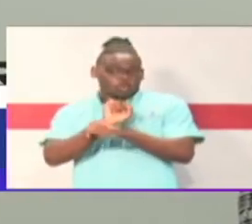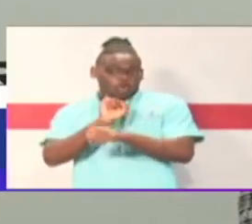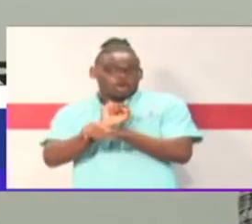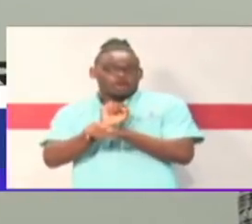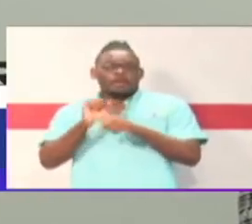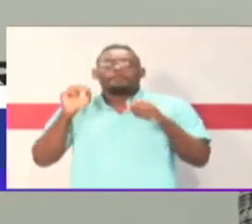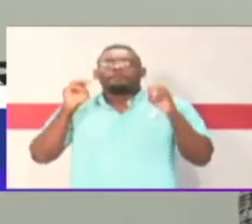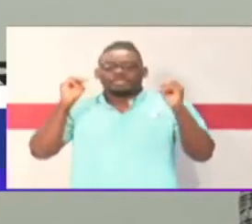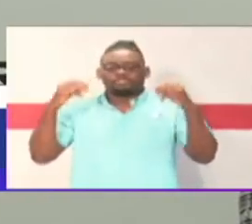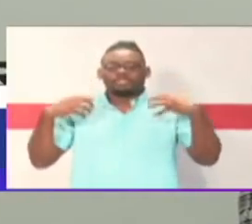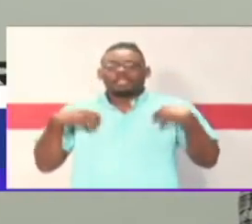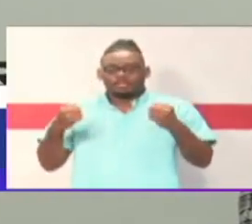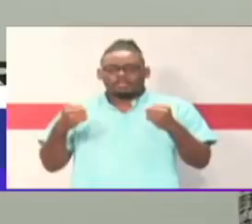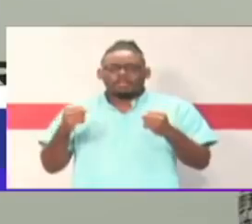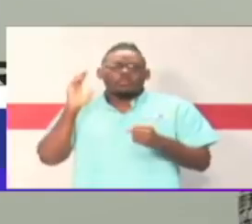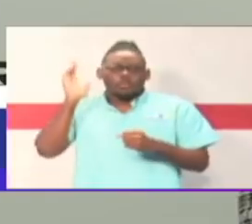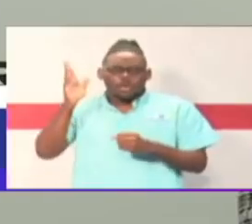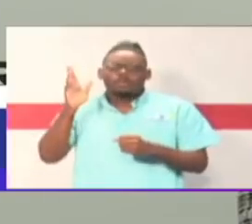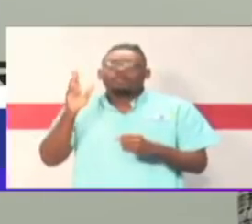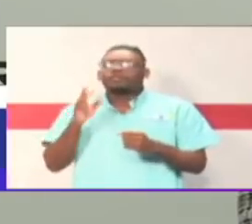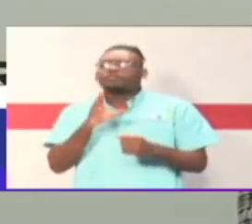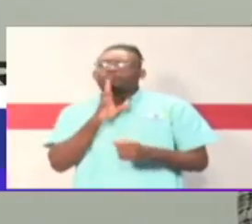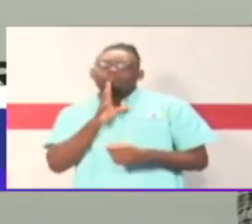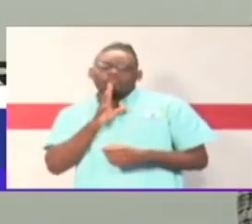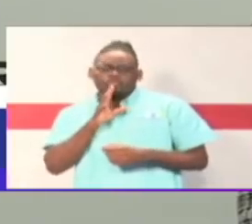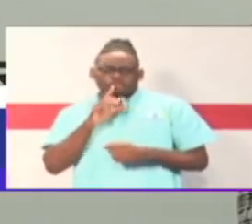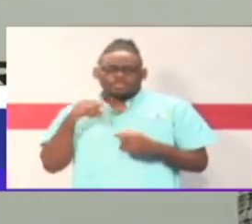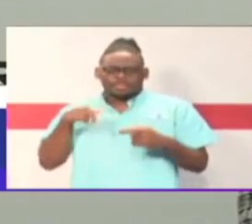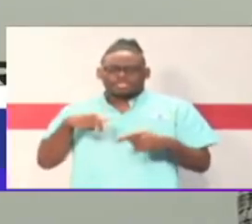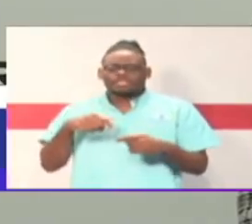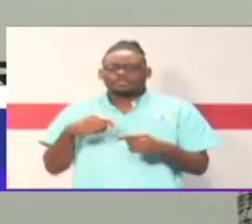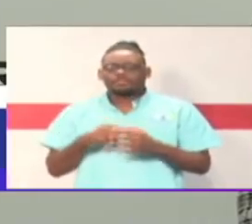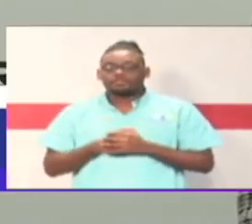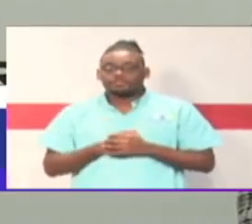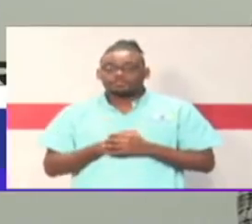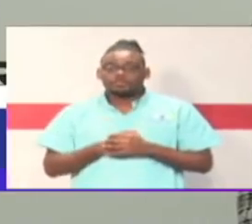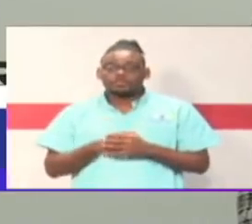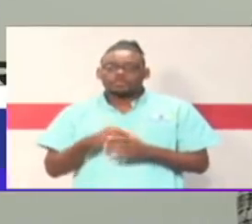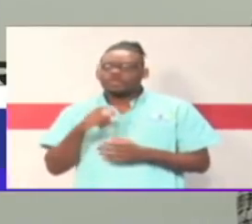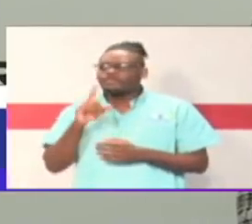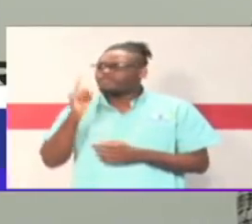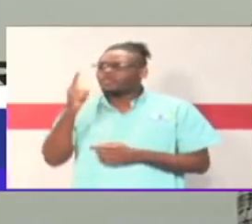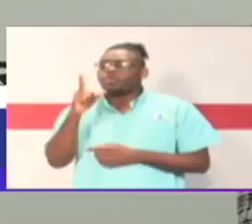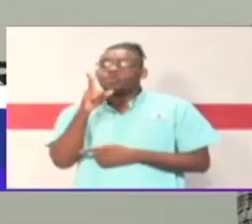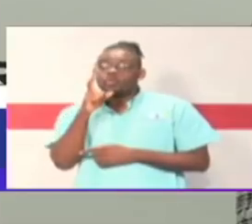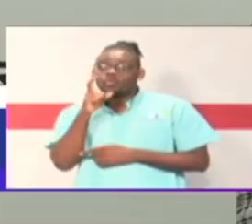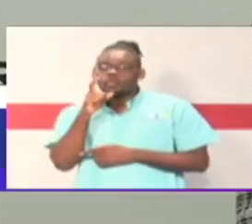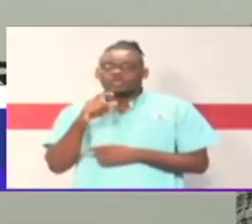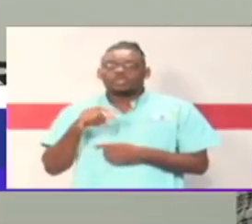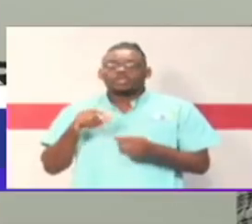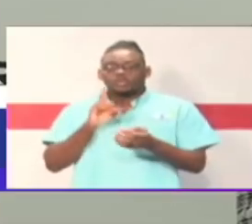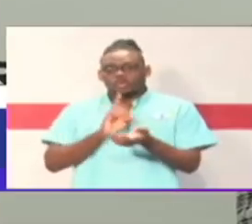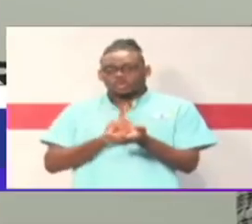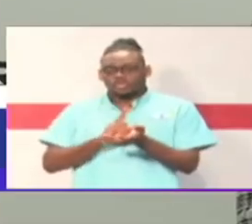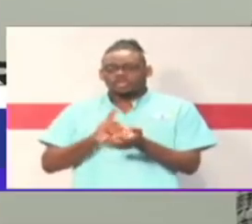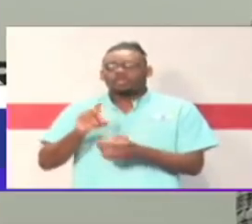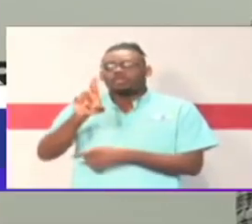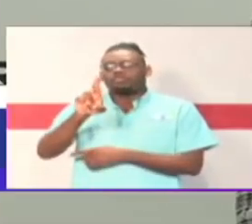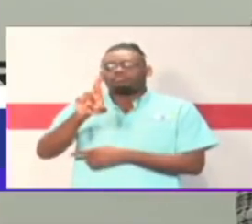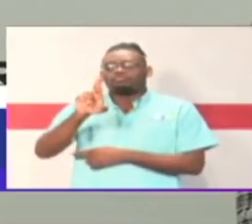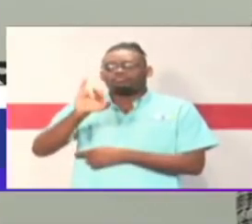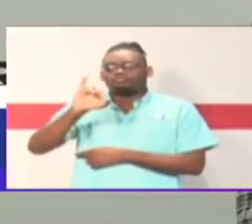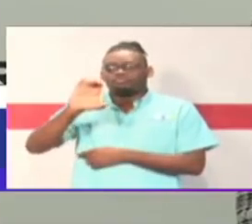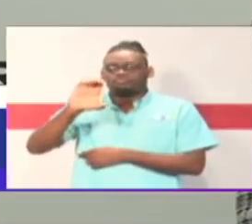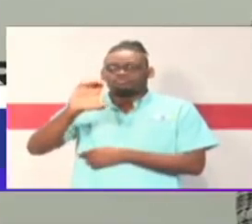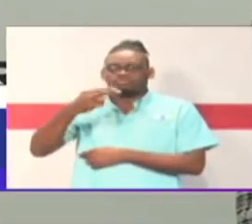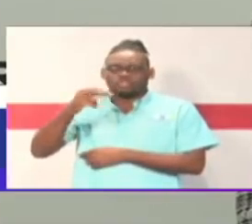moderator this morning. First to address you is Dr. Richards, who will provide the clinical update and